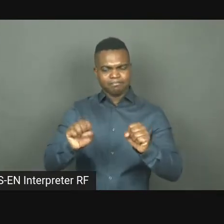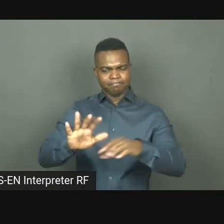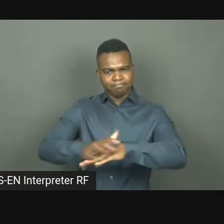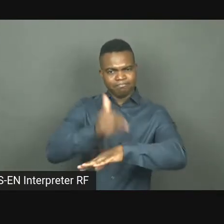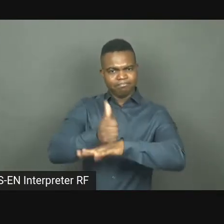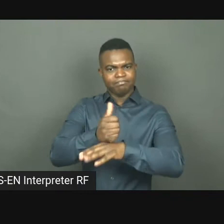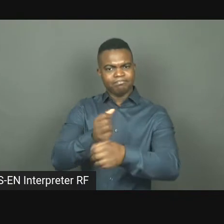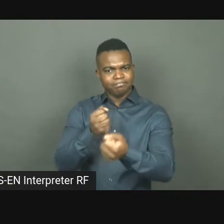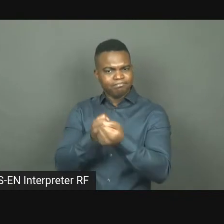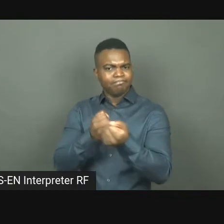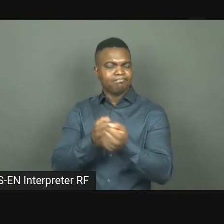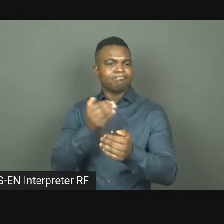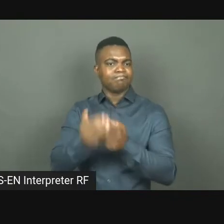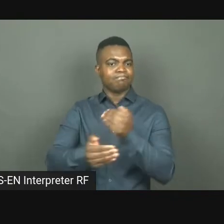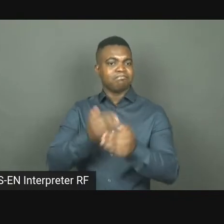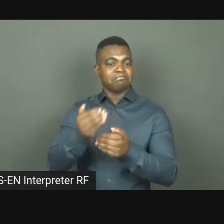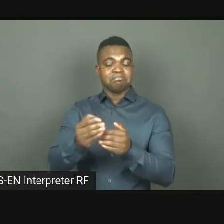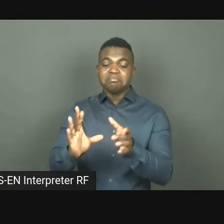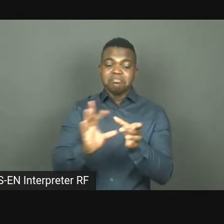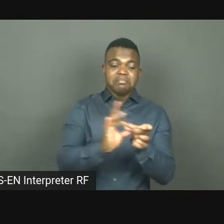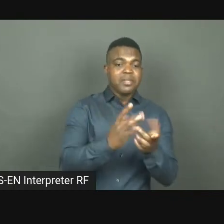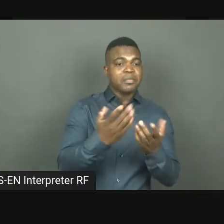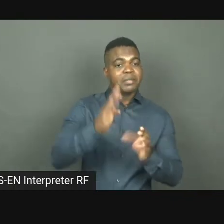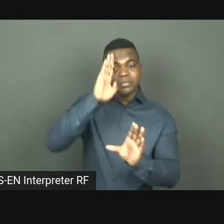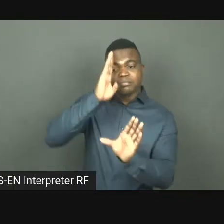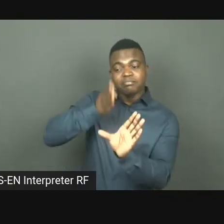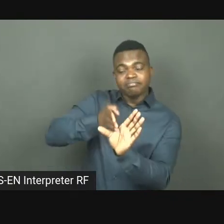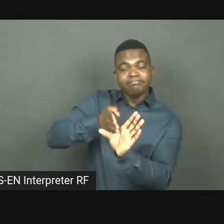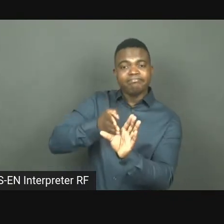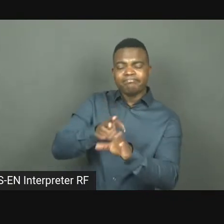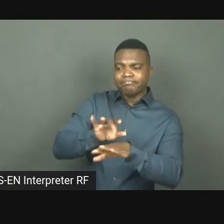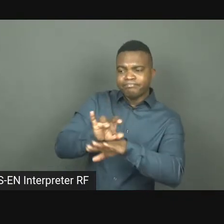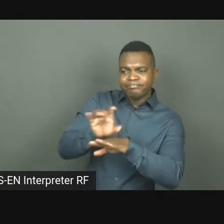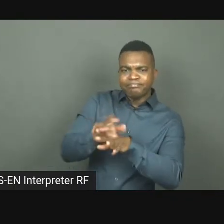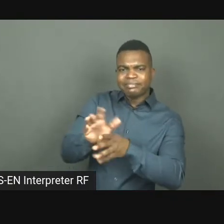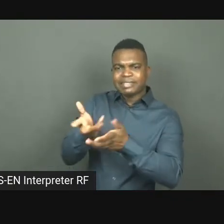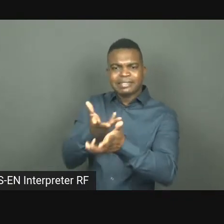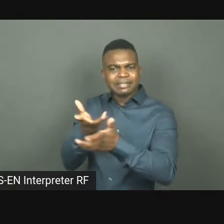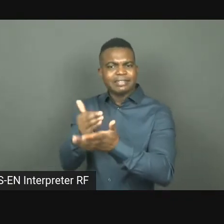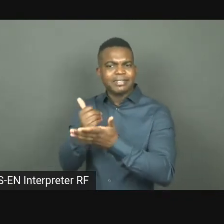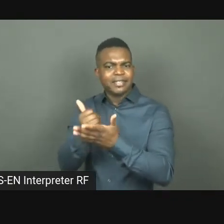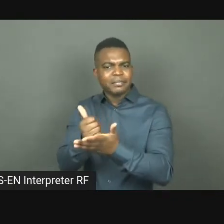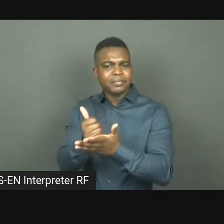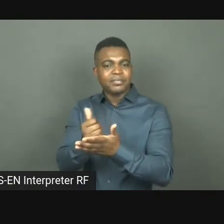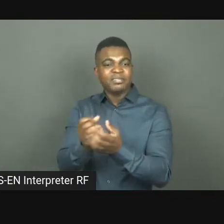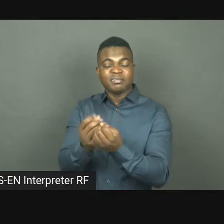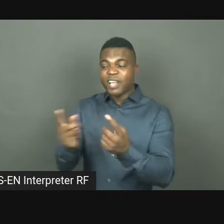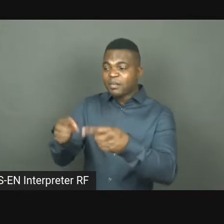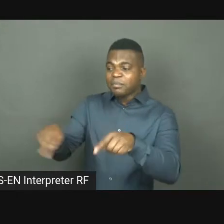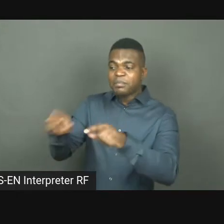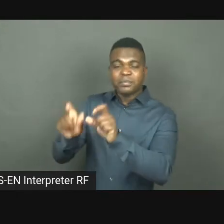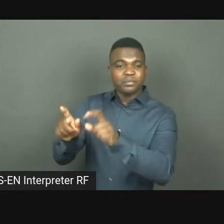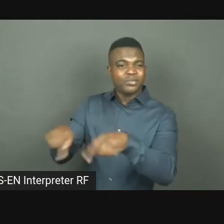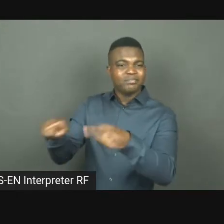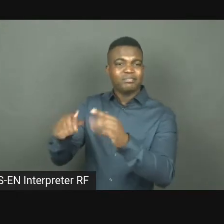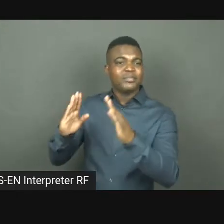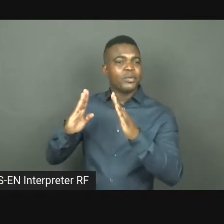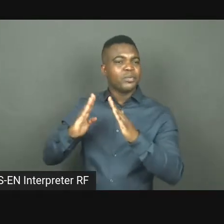clinical programs in order to address the realities of life with